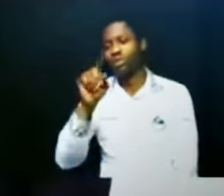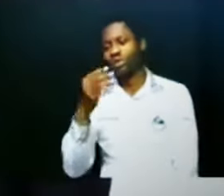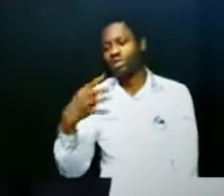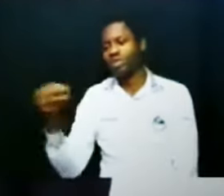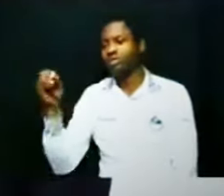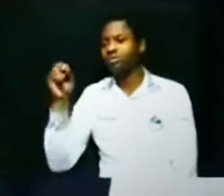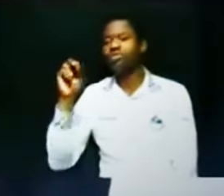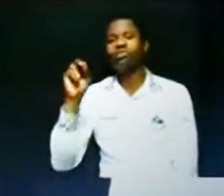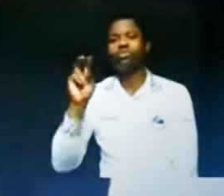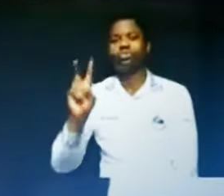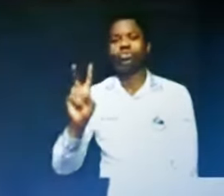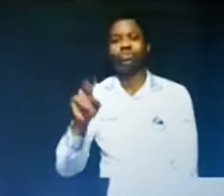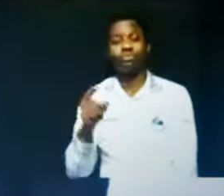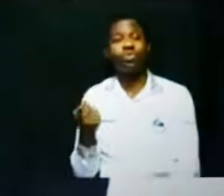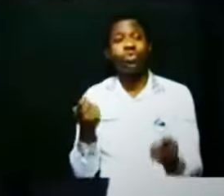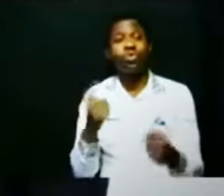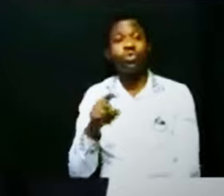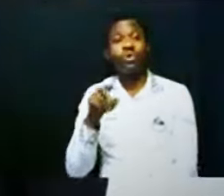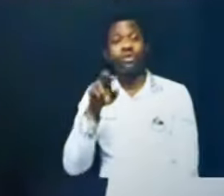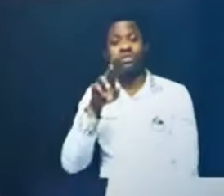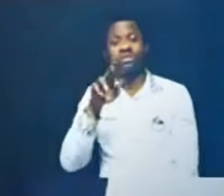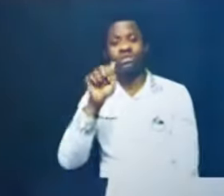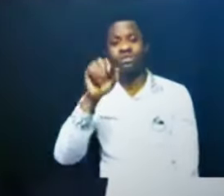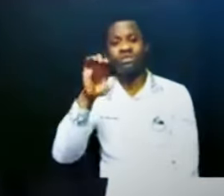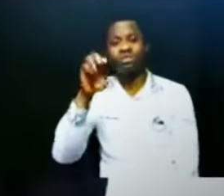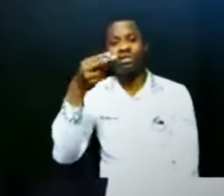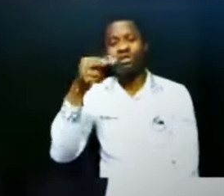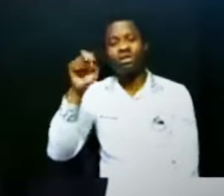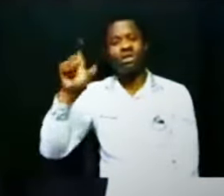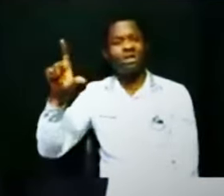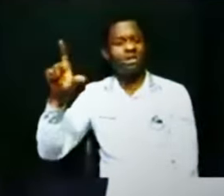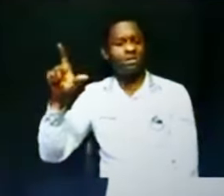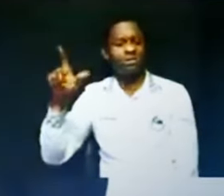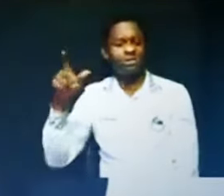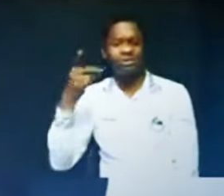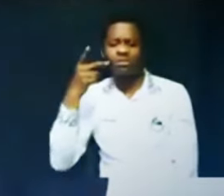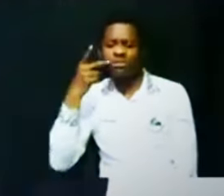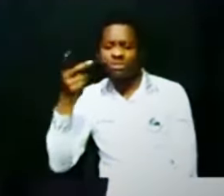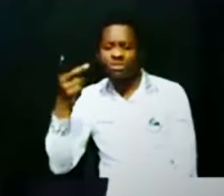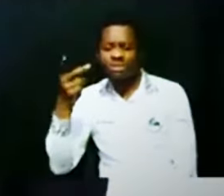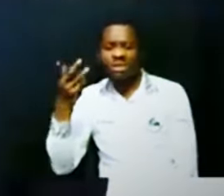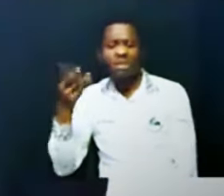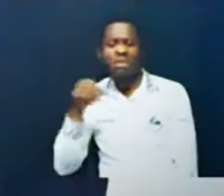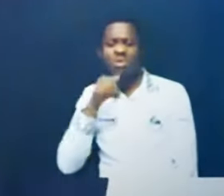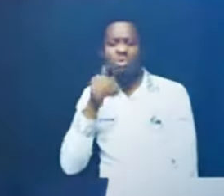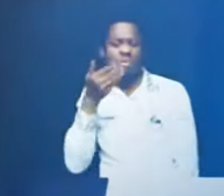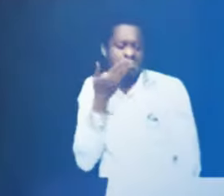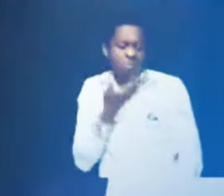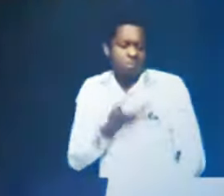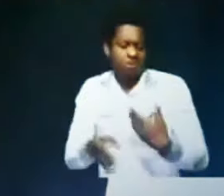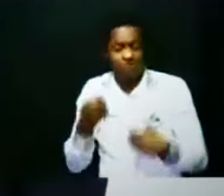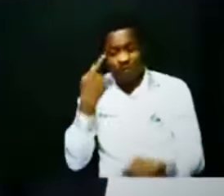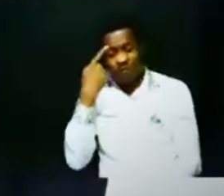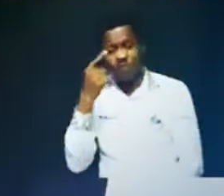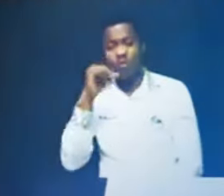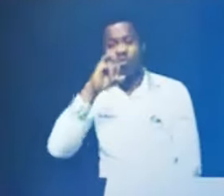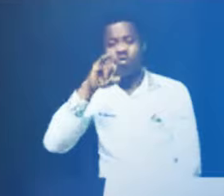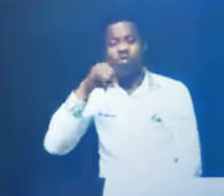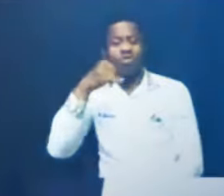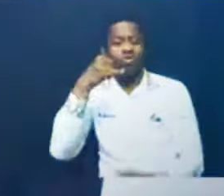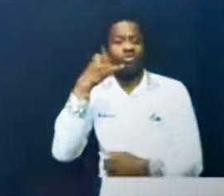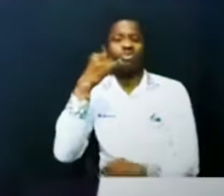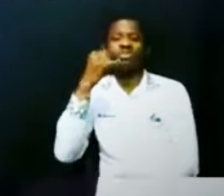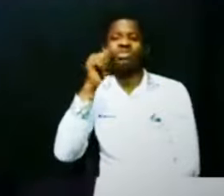When Rahel saw that she was not bearing Jacob any child, she became